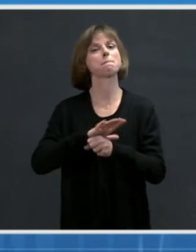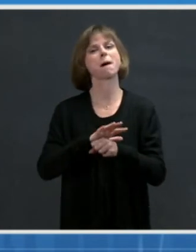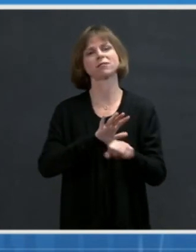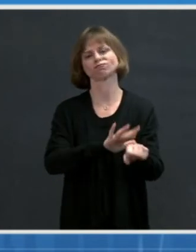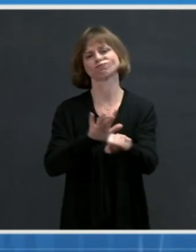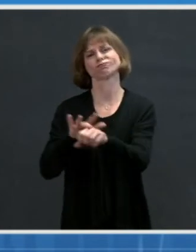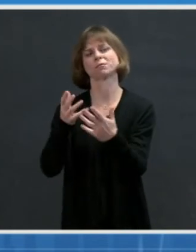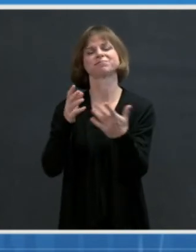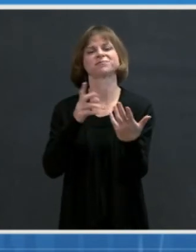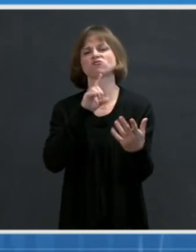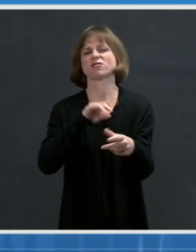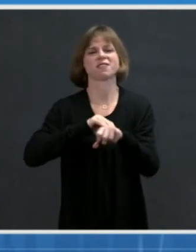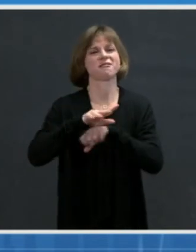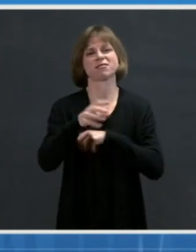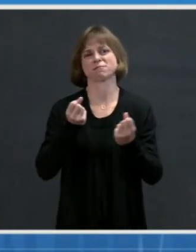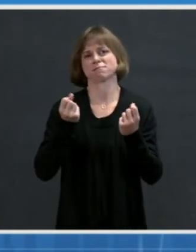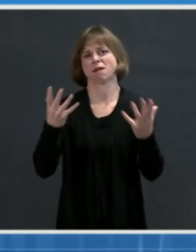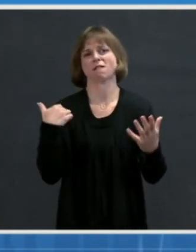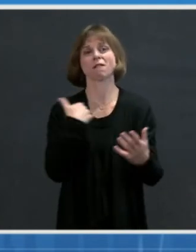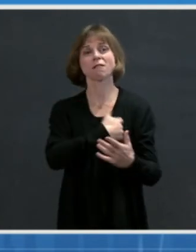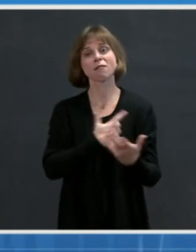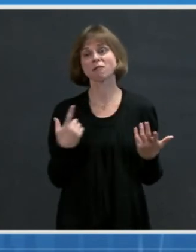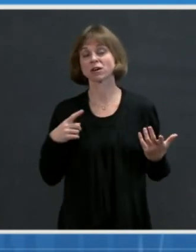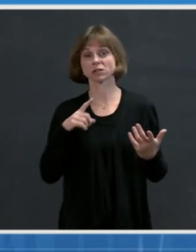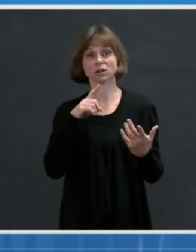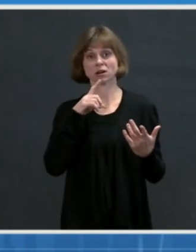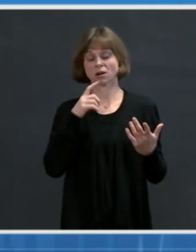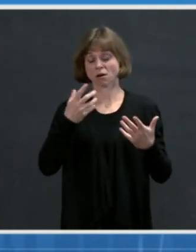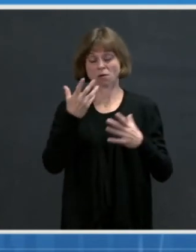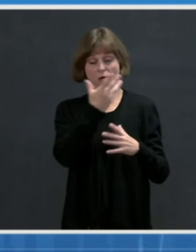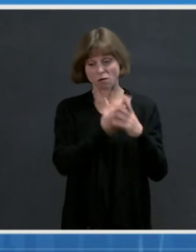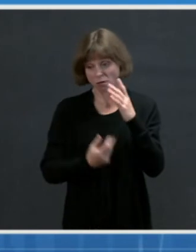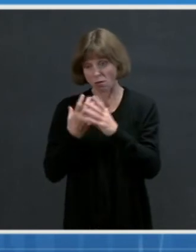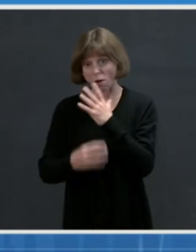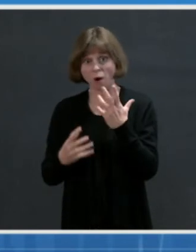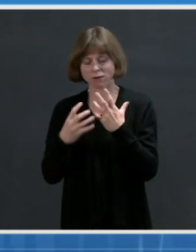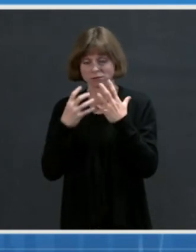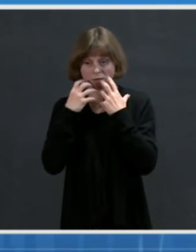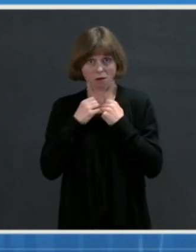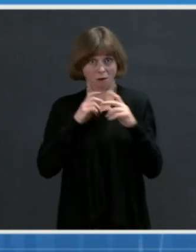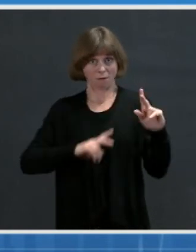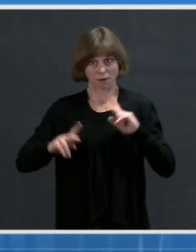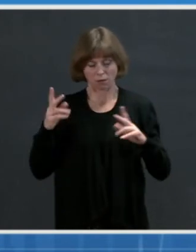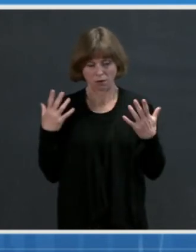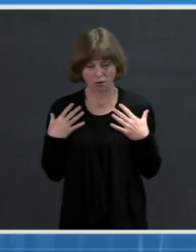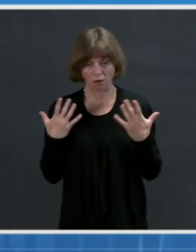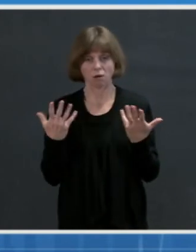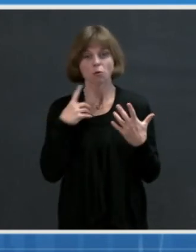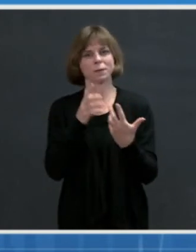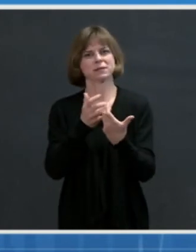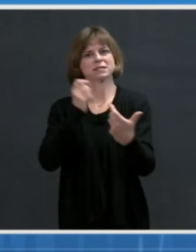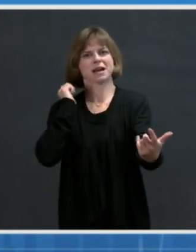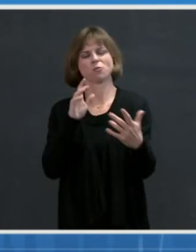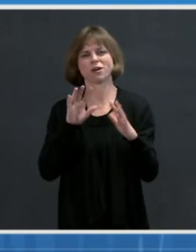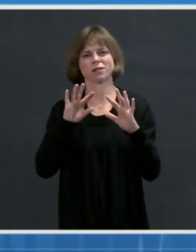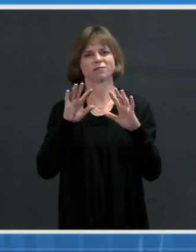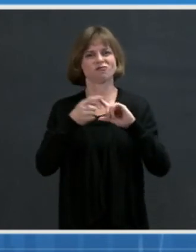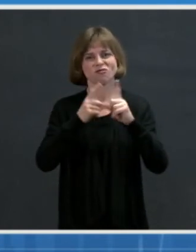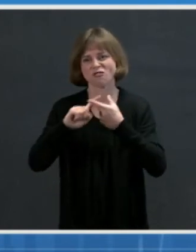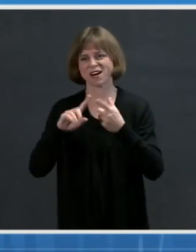lost loved ones. We've been separated from our friends and families. Too many of our businesses and schools have been closed for way